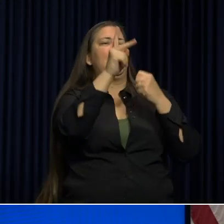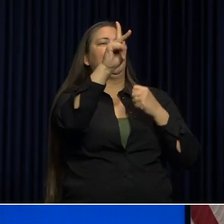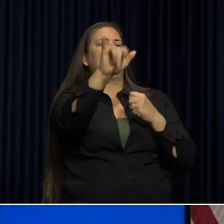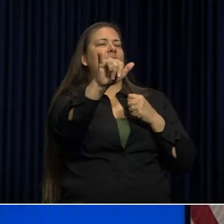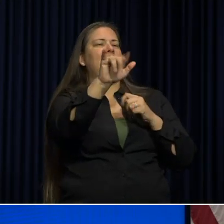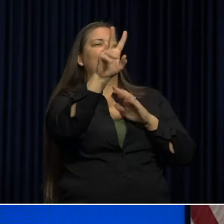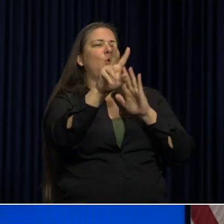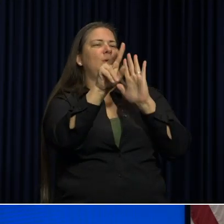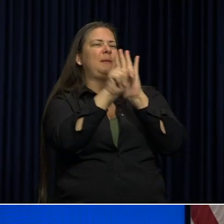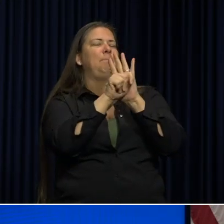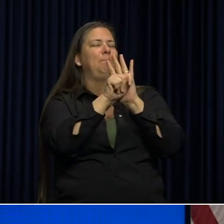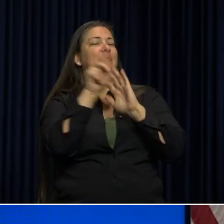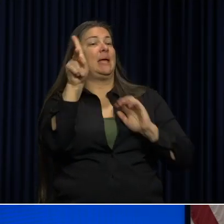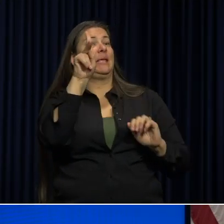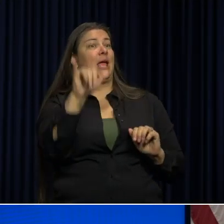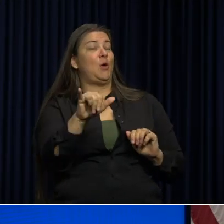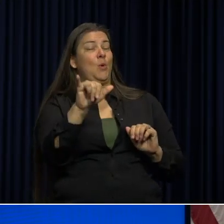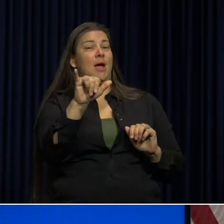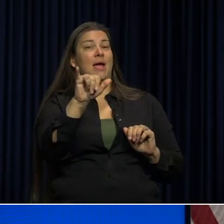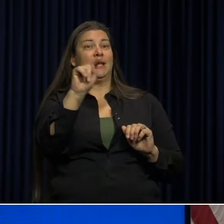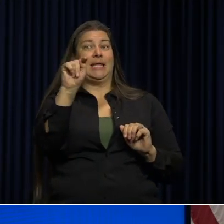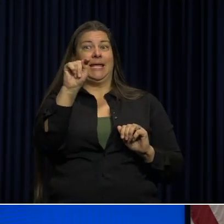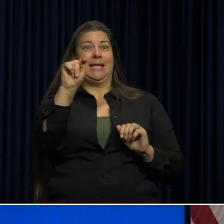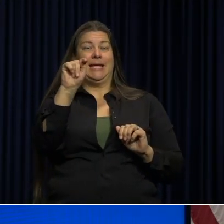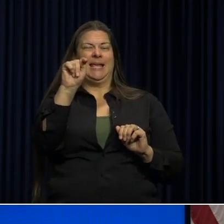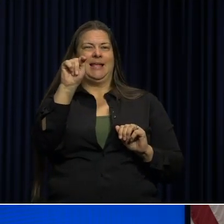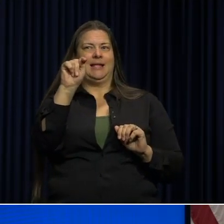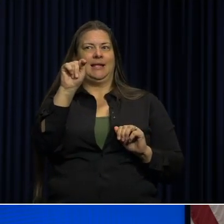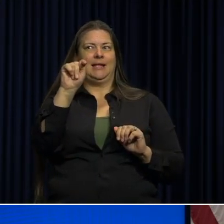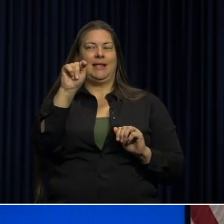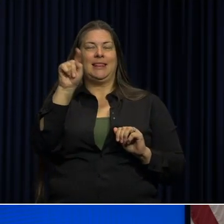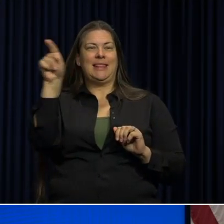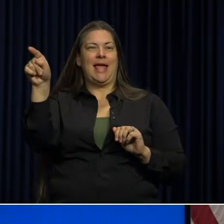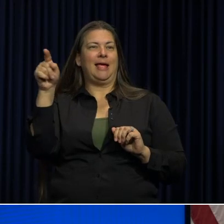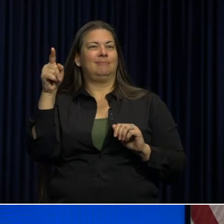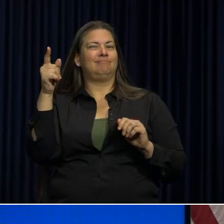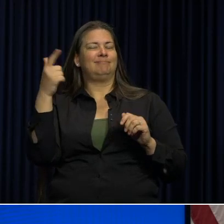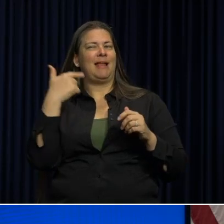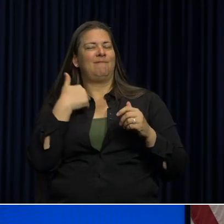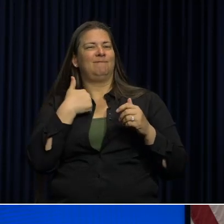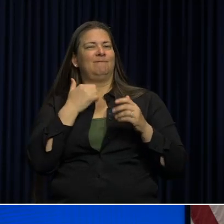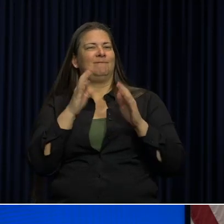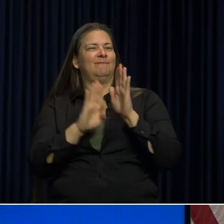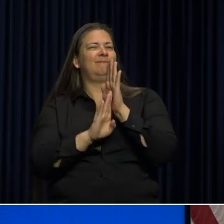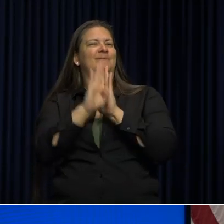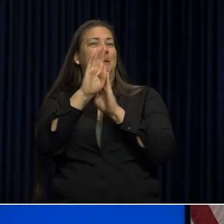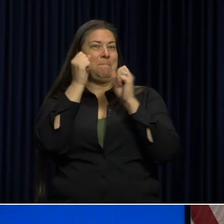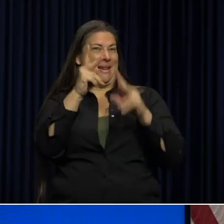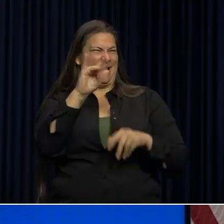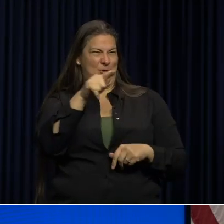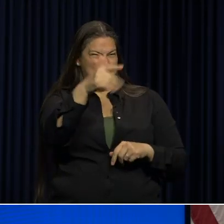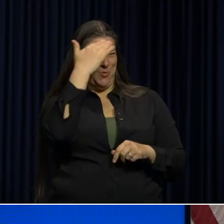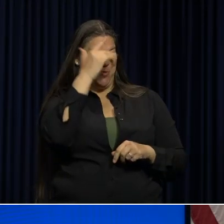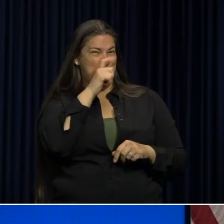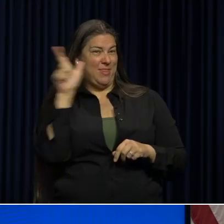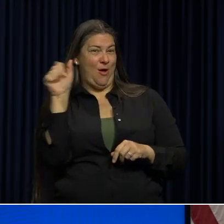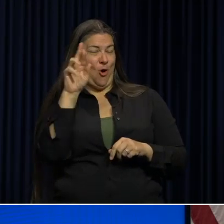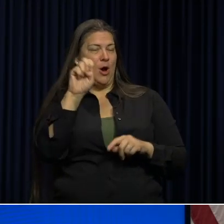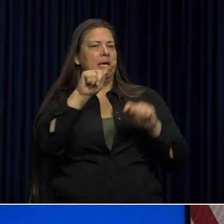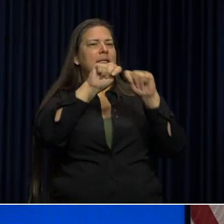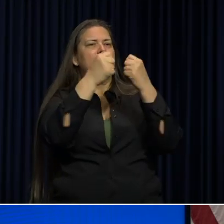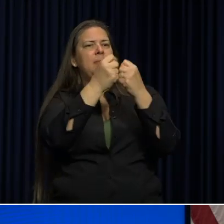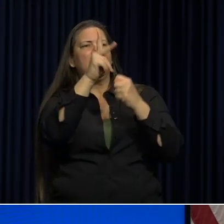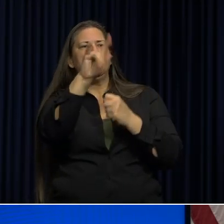that KYT put together. It features a number of Kentuckians that you know well. And remember, this Team Kentucky